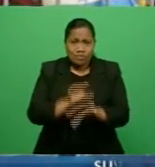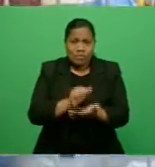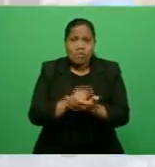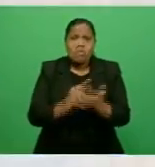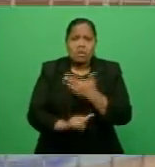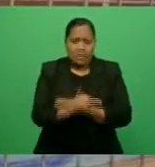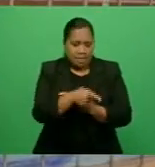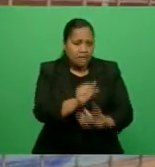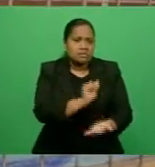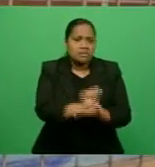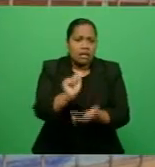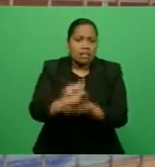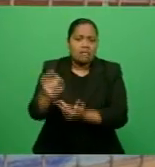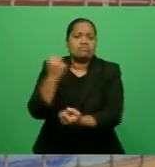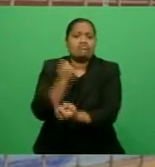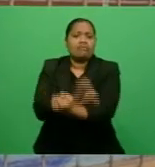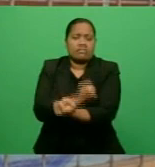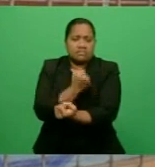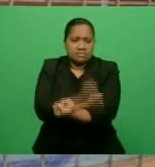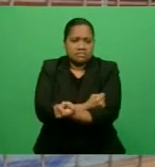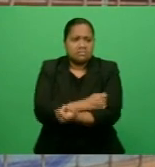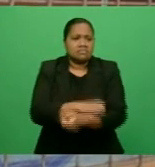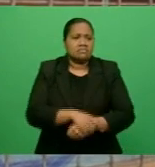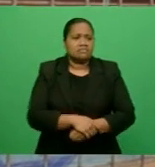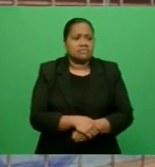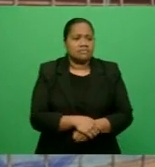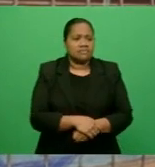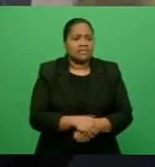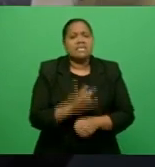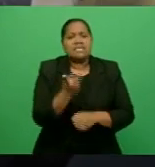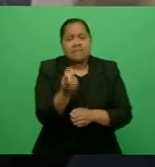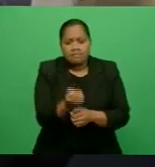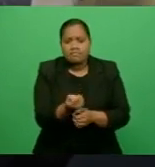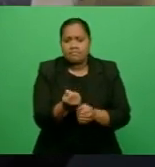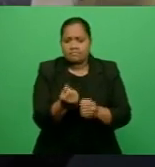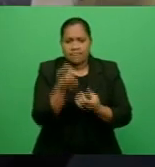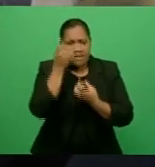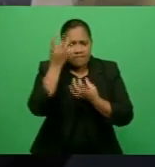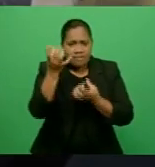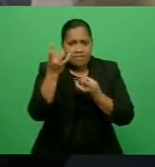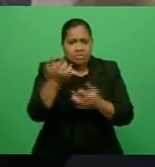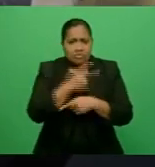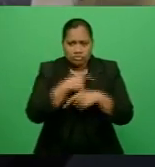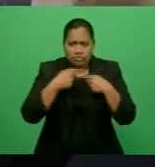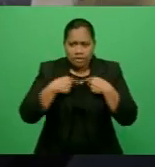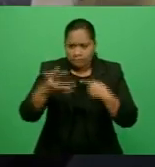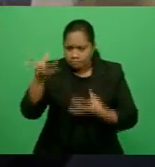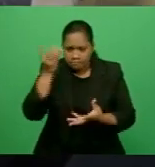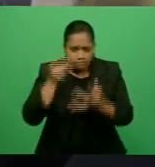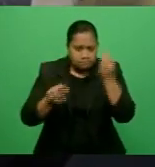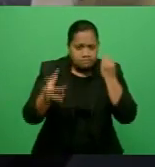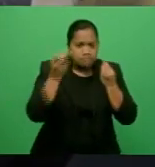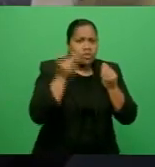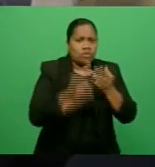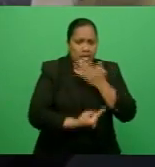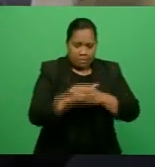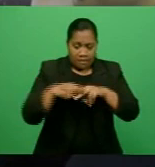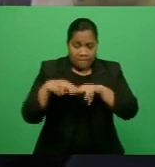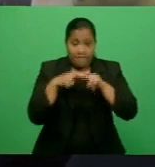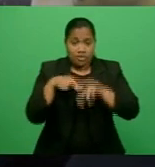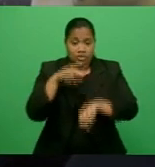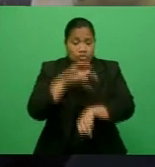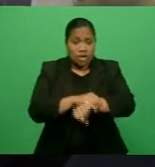From the information that we have gathered, and the Fiji police force is also